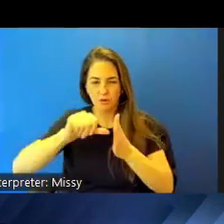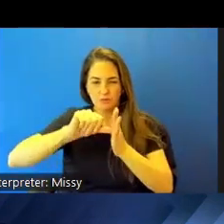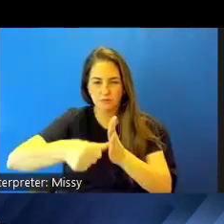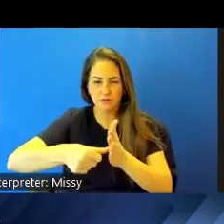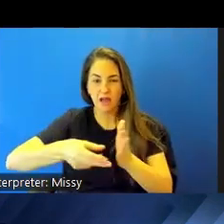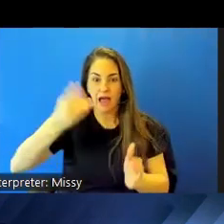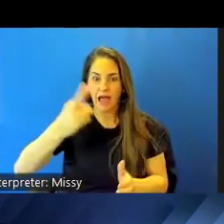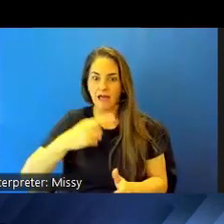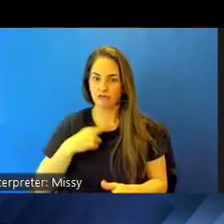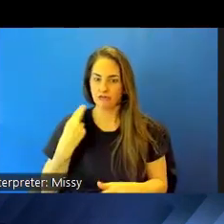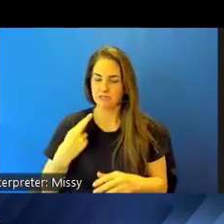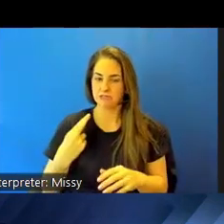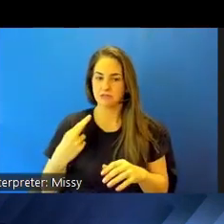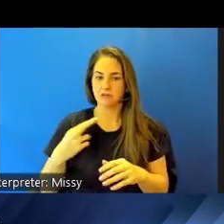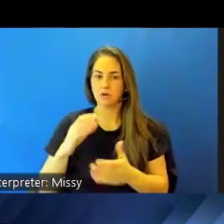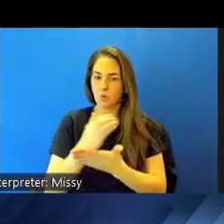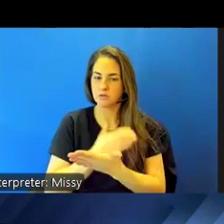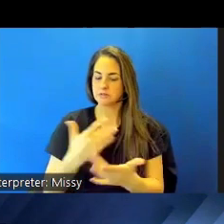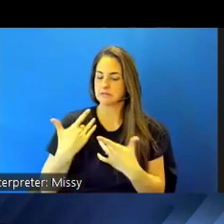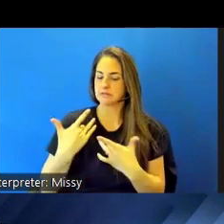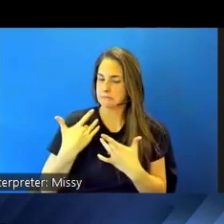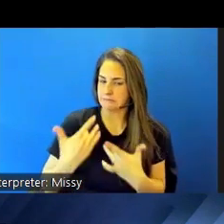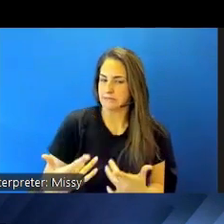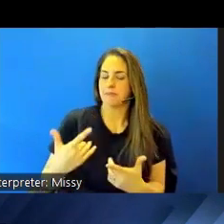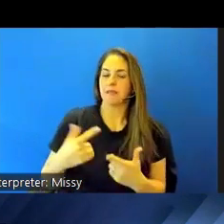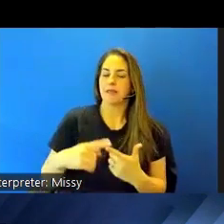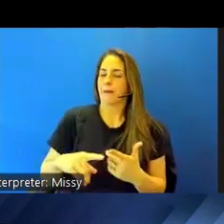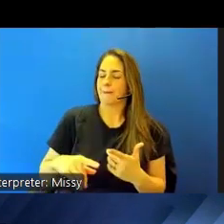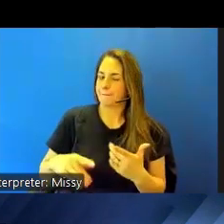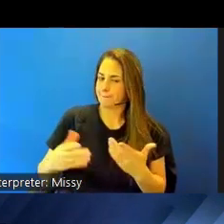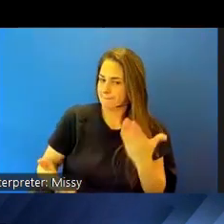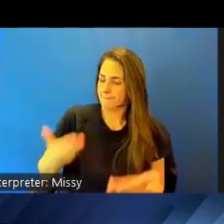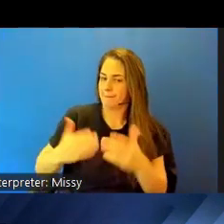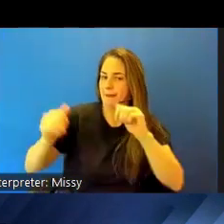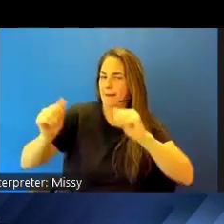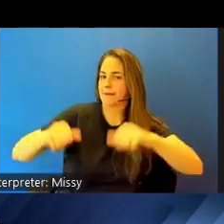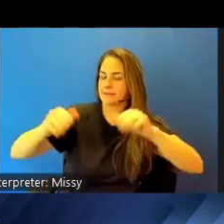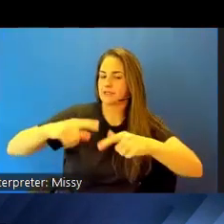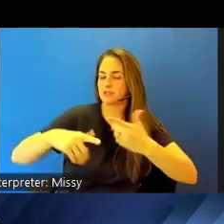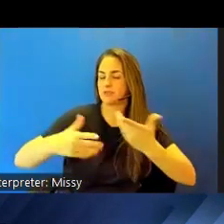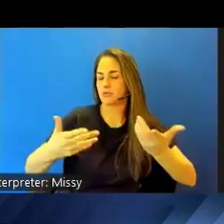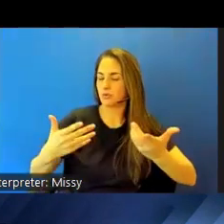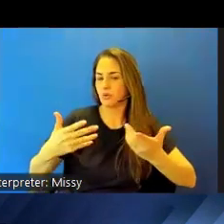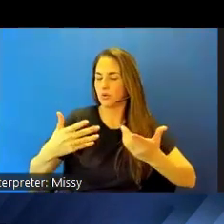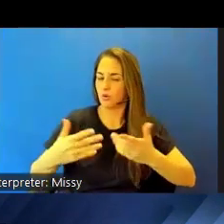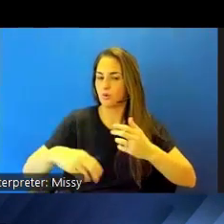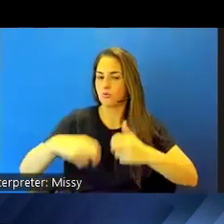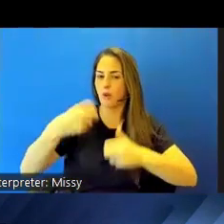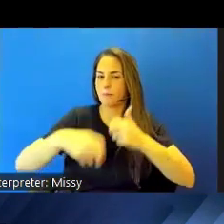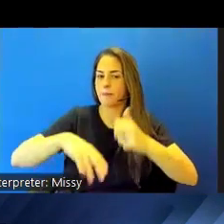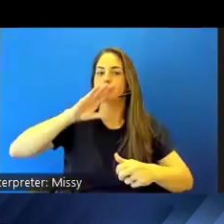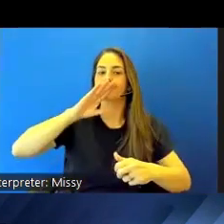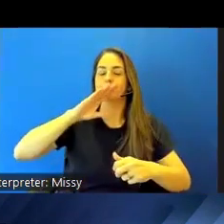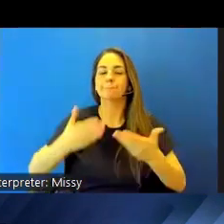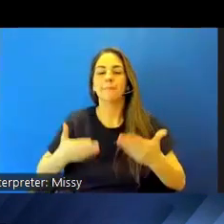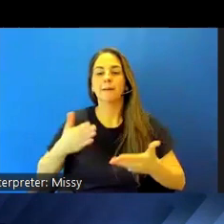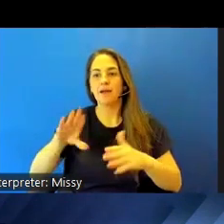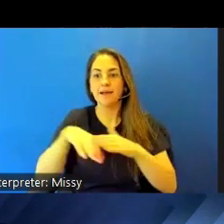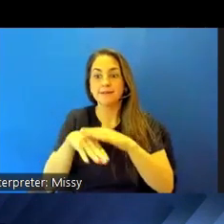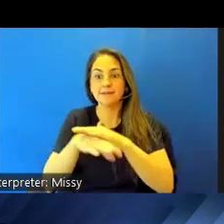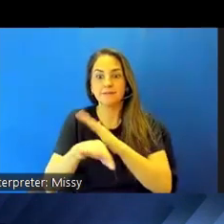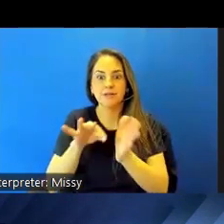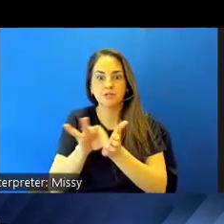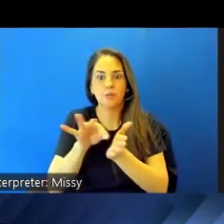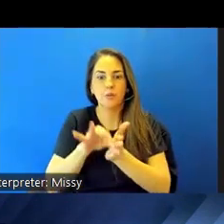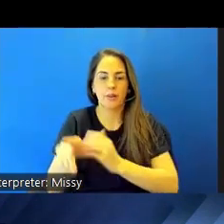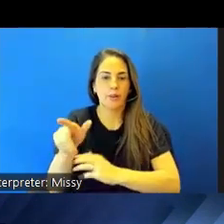risk courses that may be presenting a particularly low, accessibility score and see where those issues